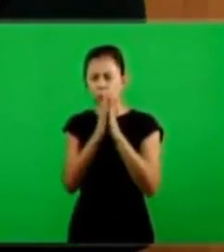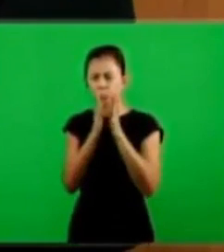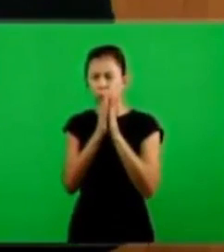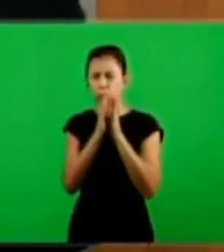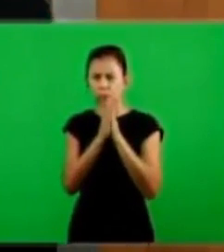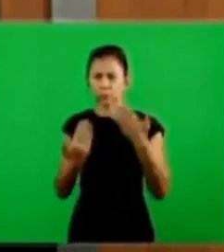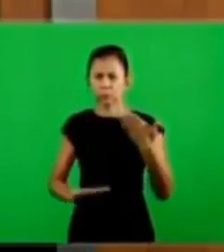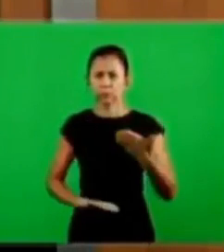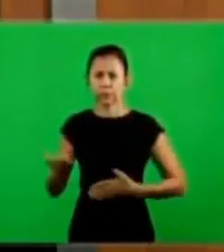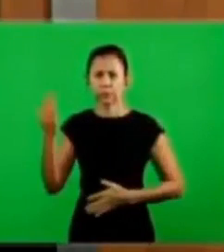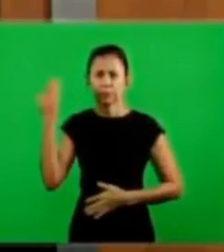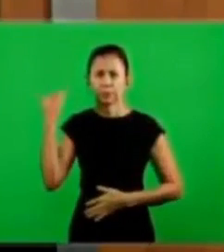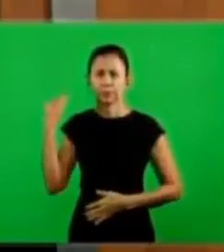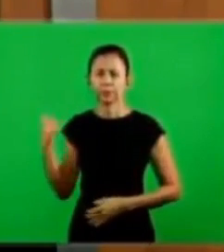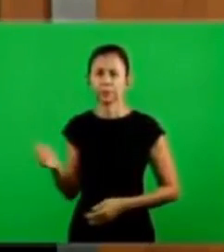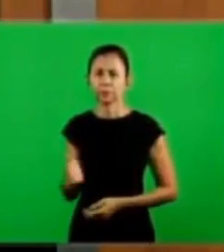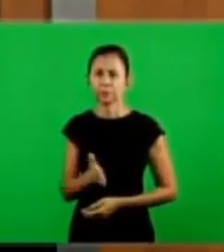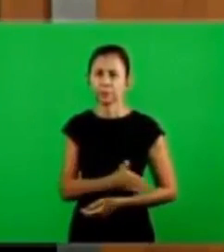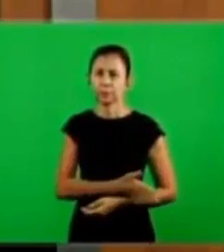prayers.